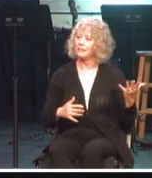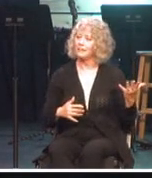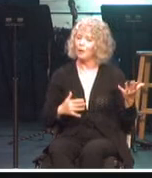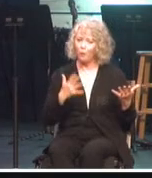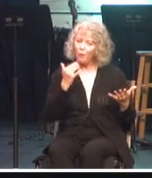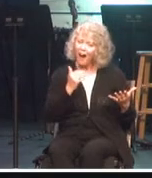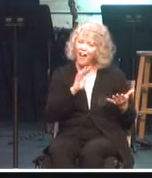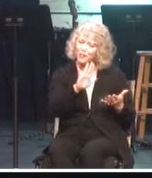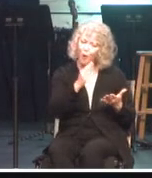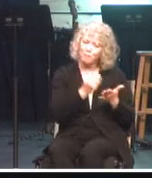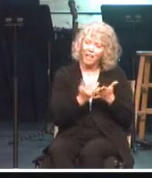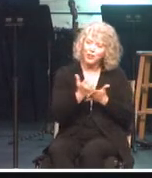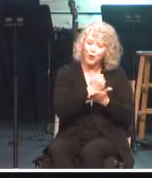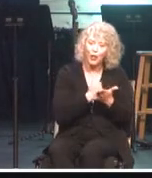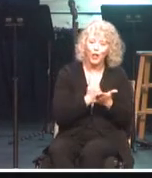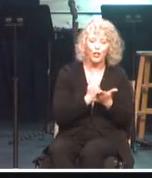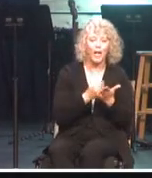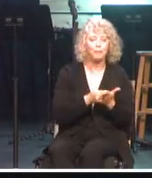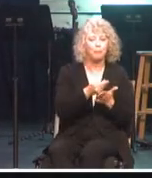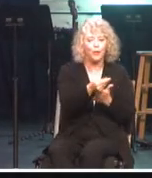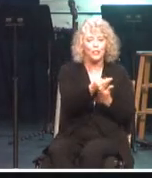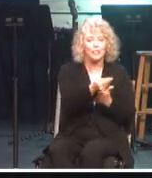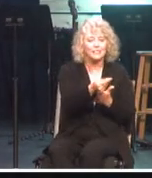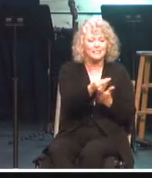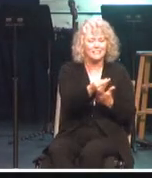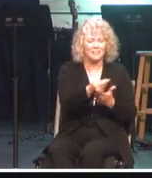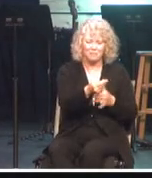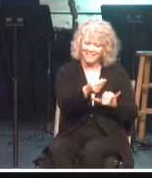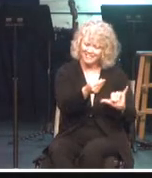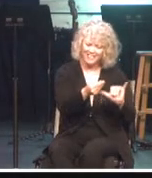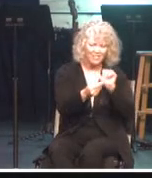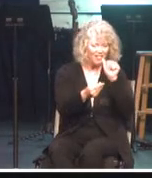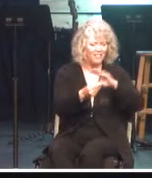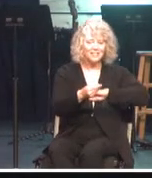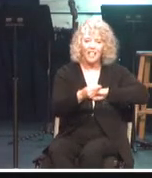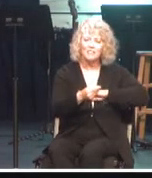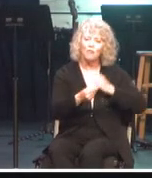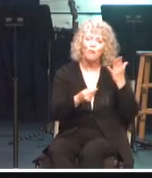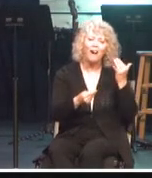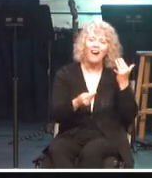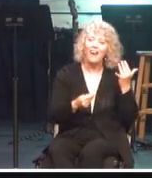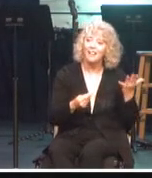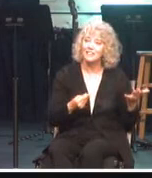Why do you spend your wages for what does not satisfy?